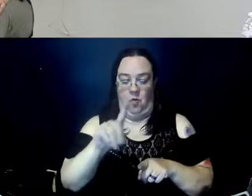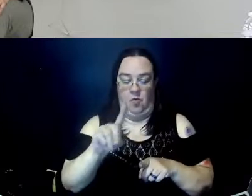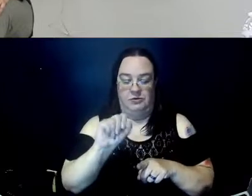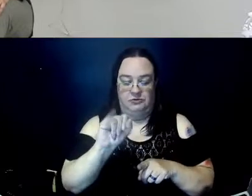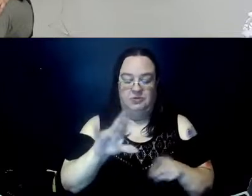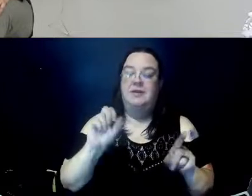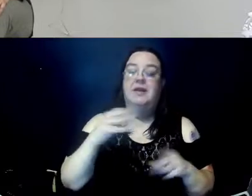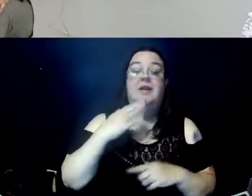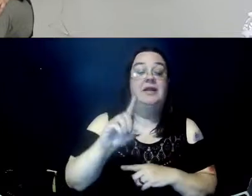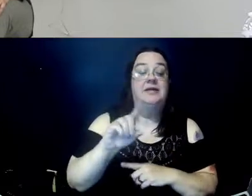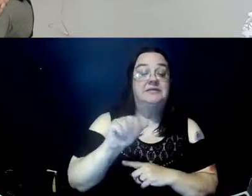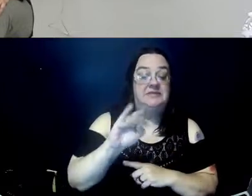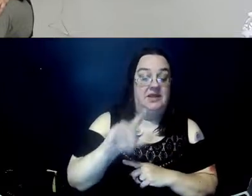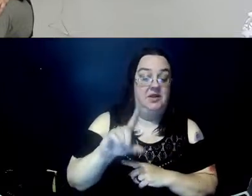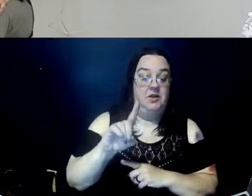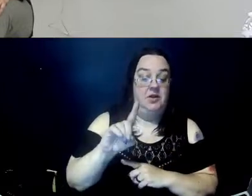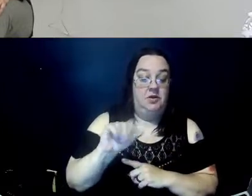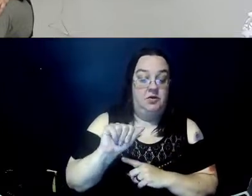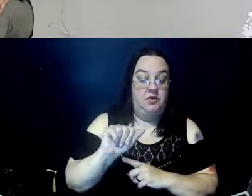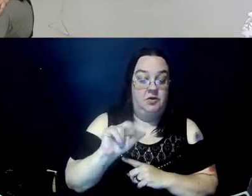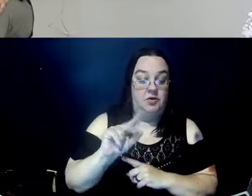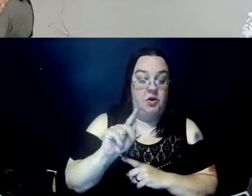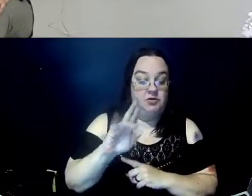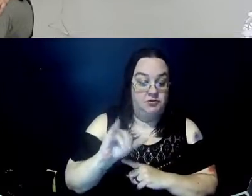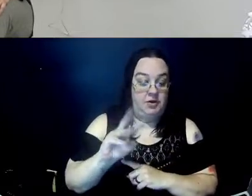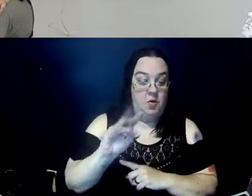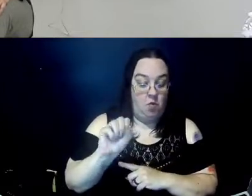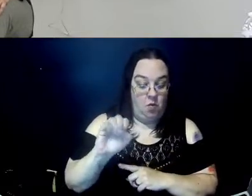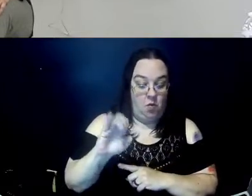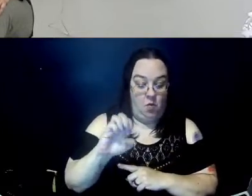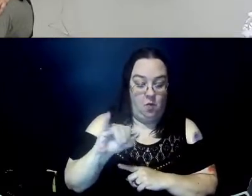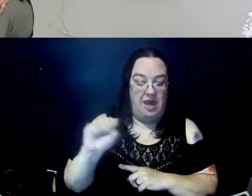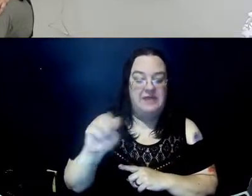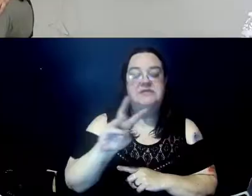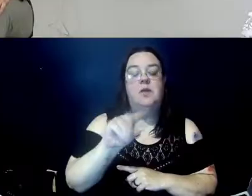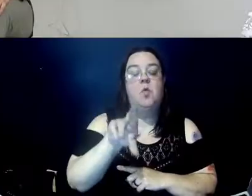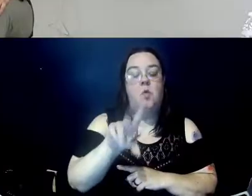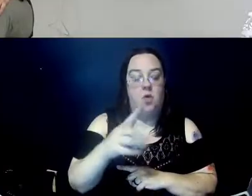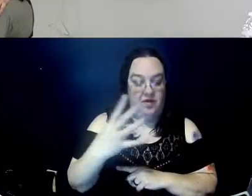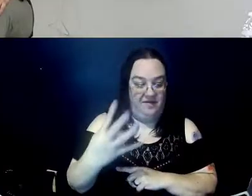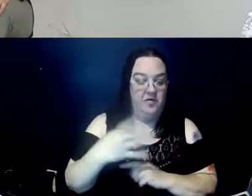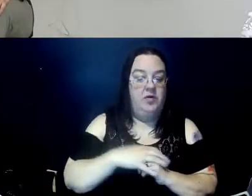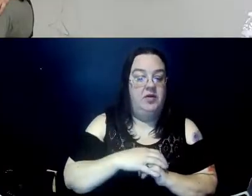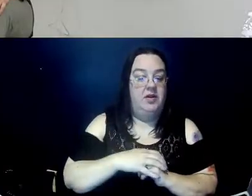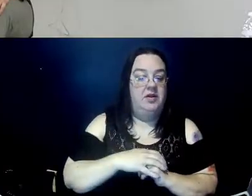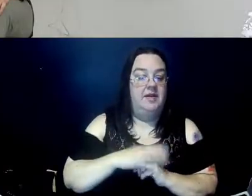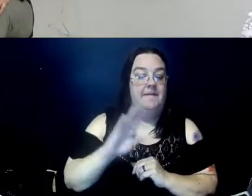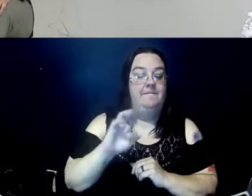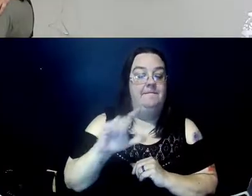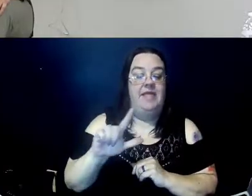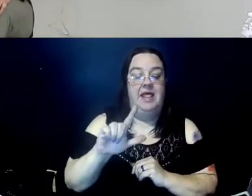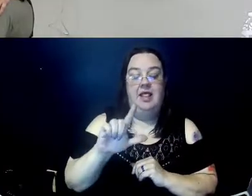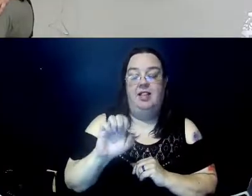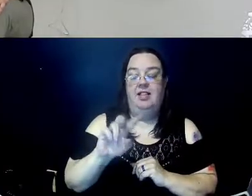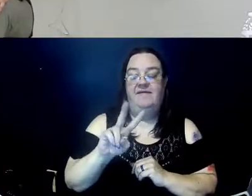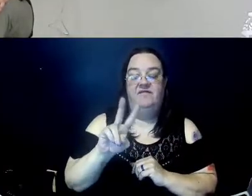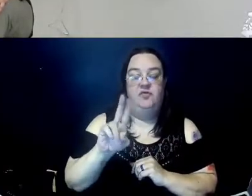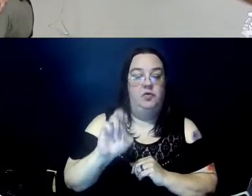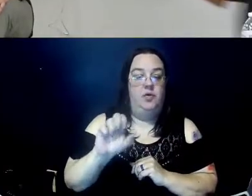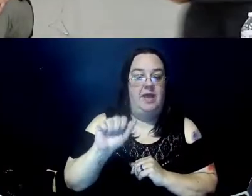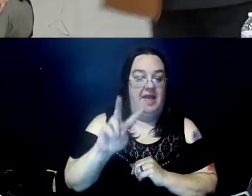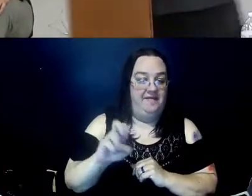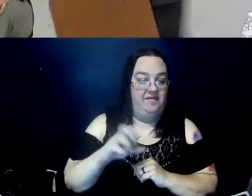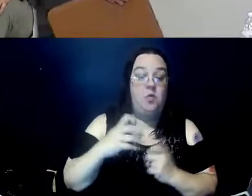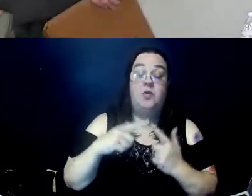you. Daniel Daughtry Weiss, Ward 4, Bellevue Avenue. And I just want to thank